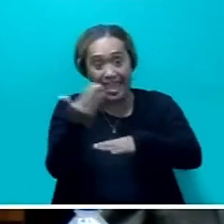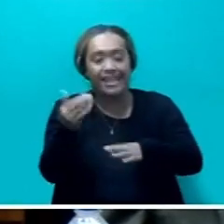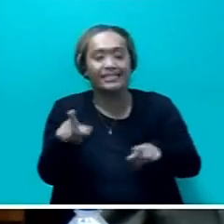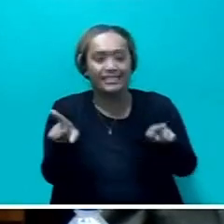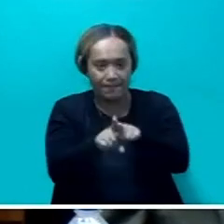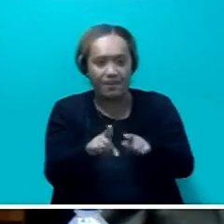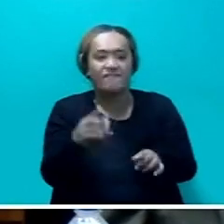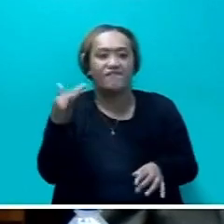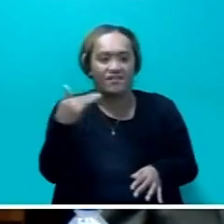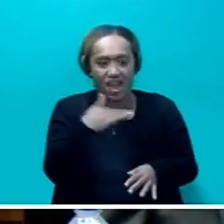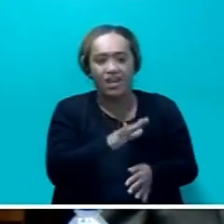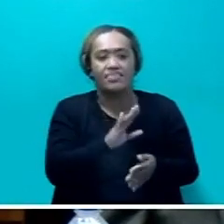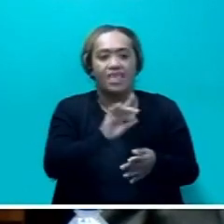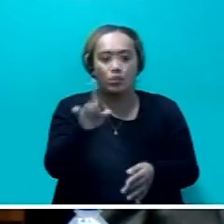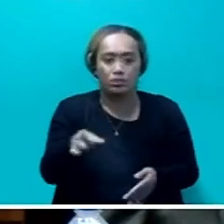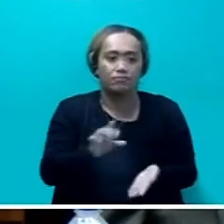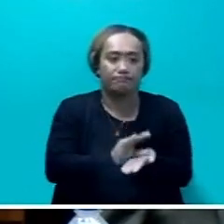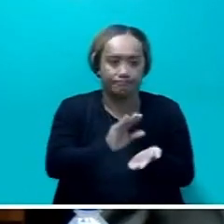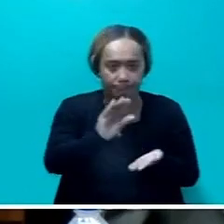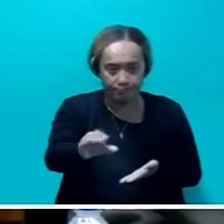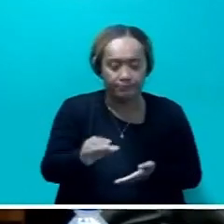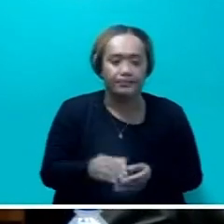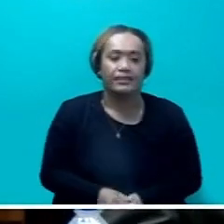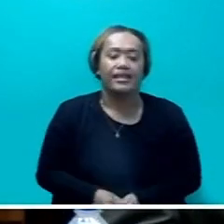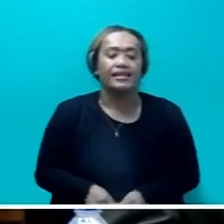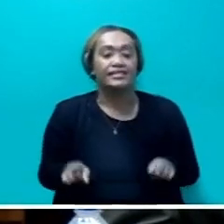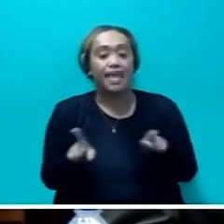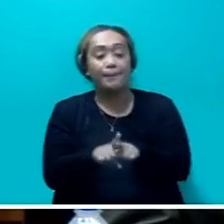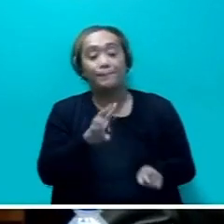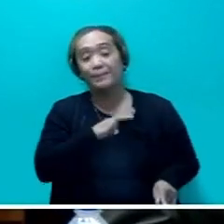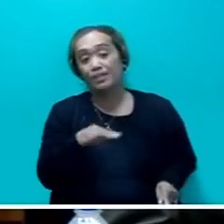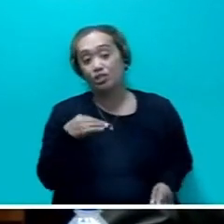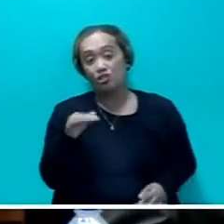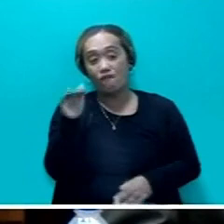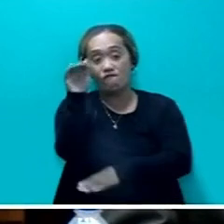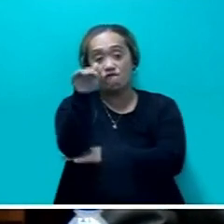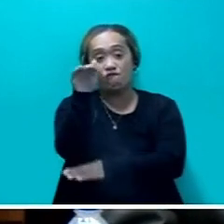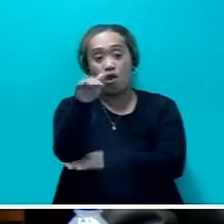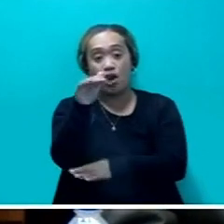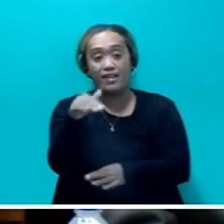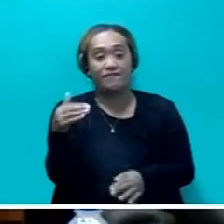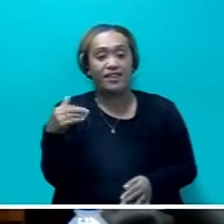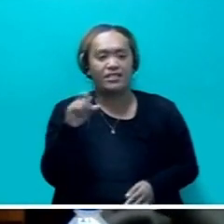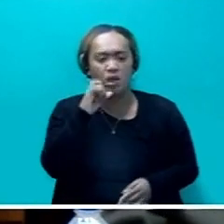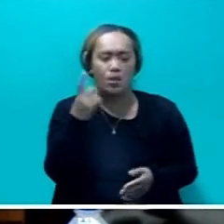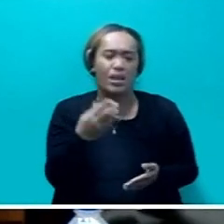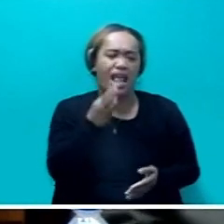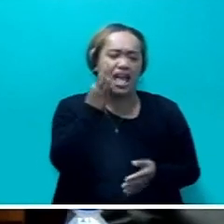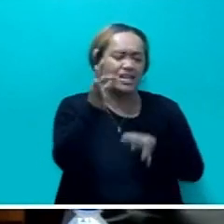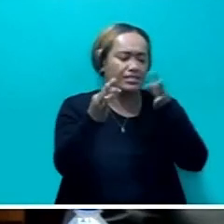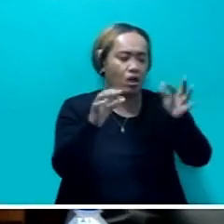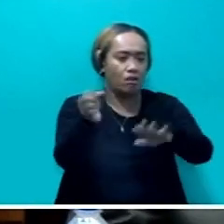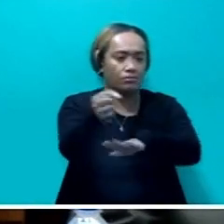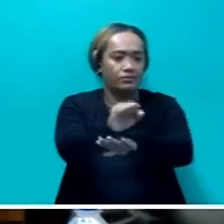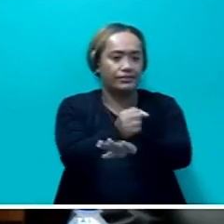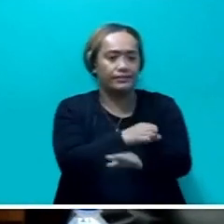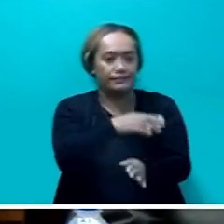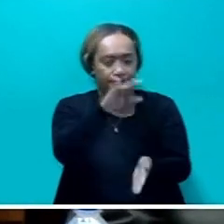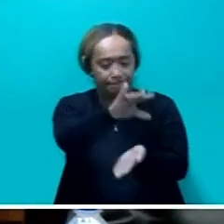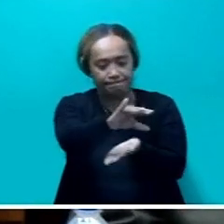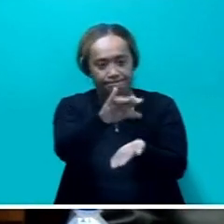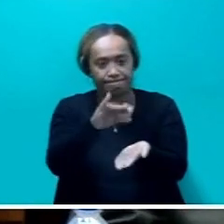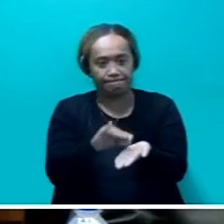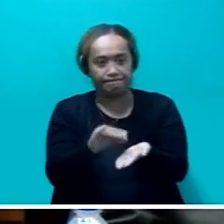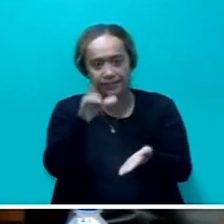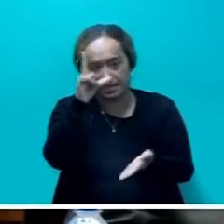Moreover, the Ministry of Foreign Affairs will also reach out to relevant donor agencies to solicit their support for this national initiative